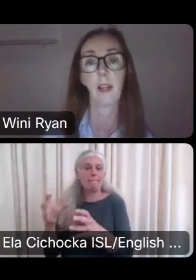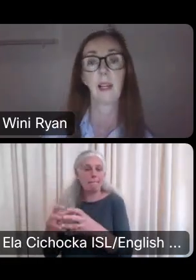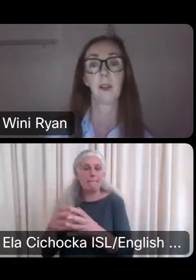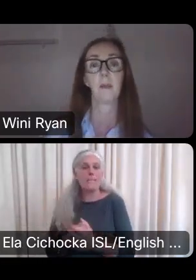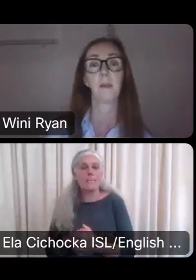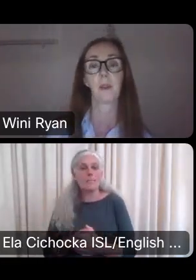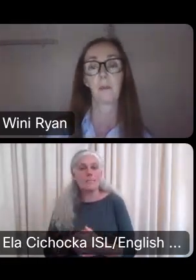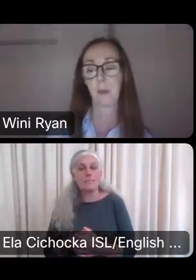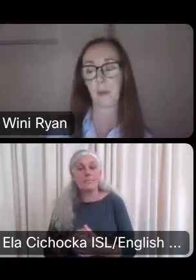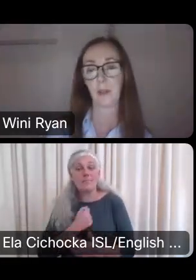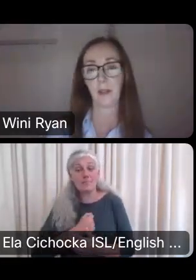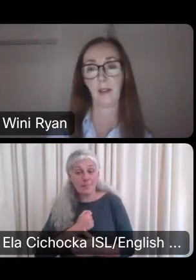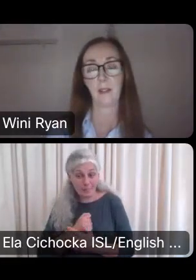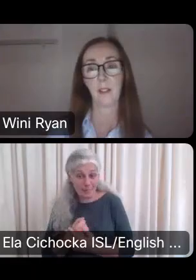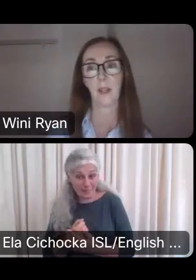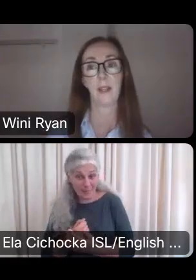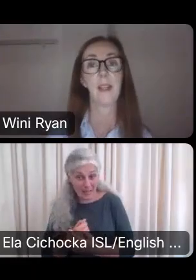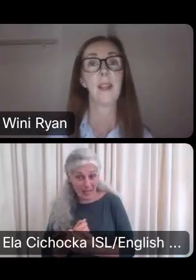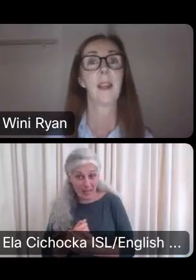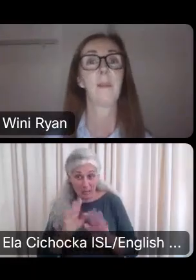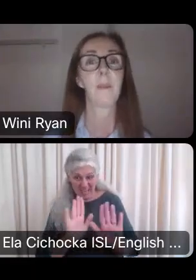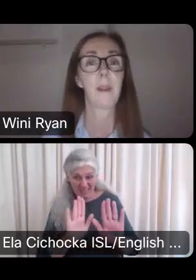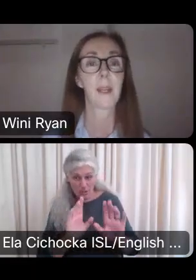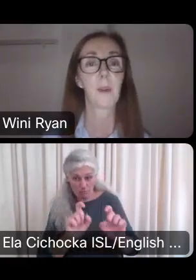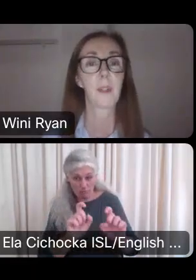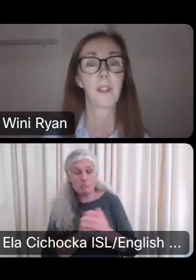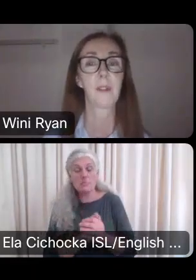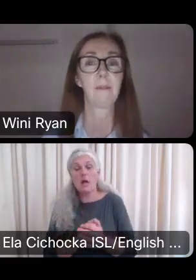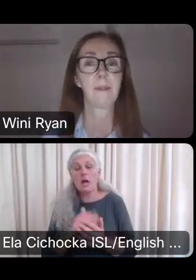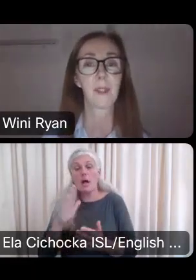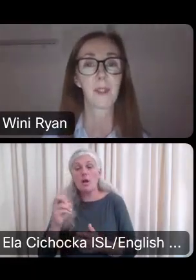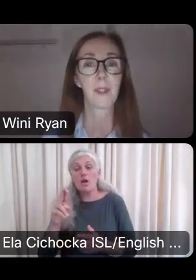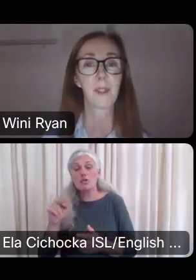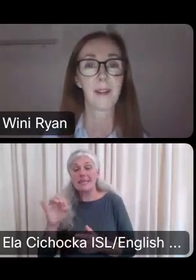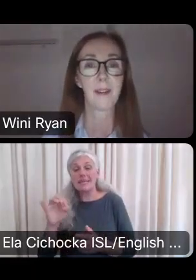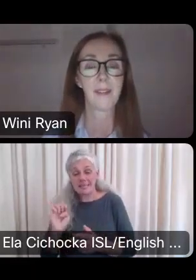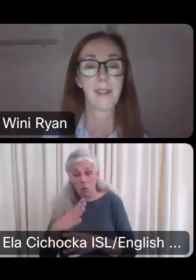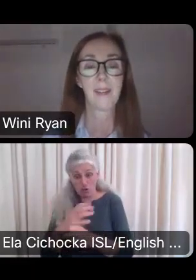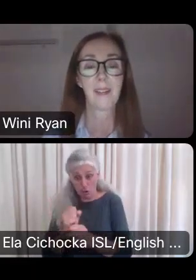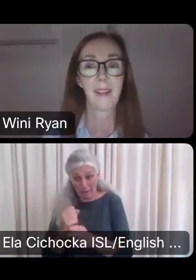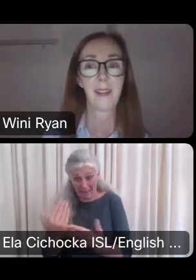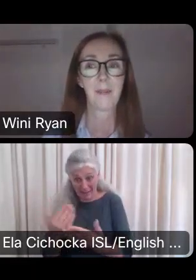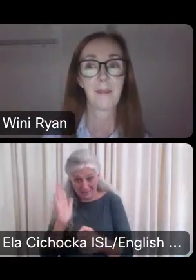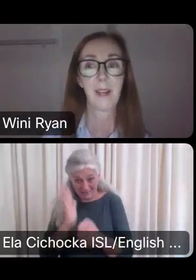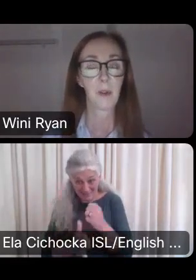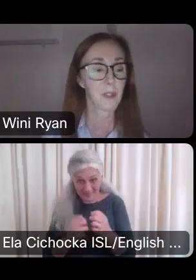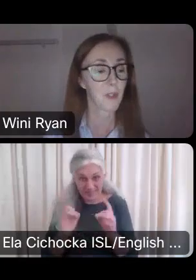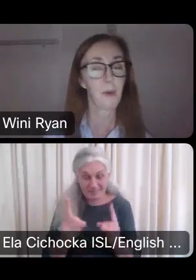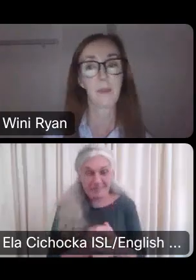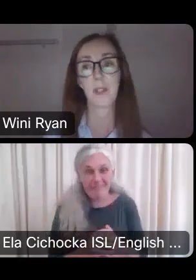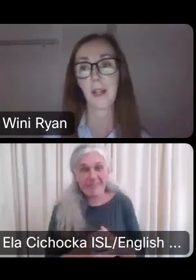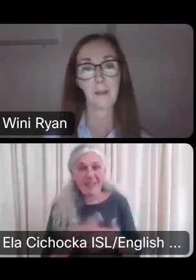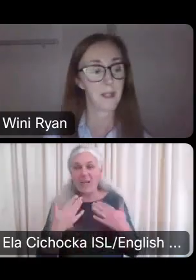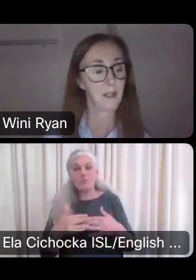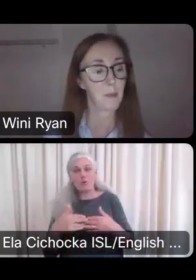Sorry, I'll leave it up so people can do that. Lorraine, I'm going to stop there. I don't want to go